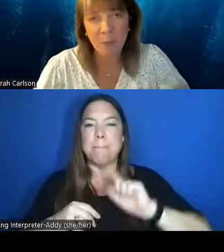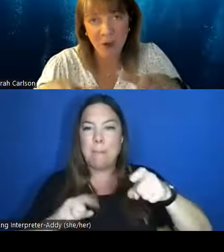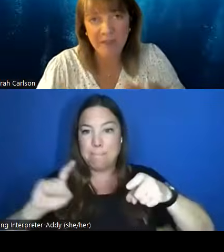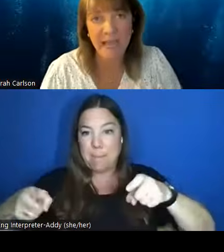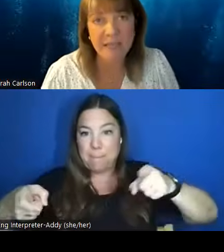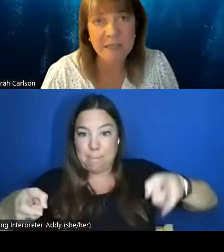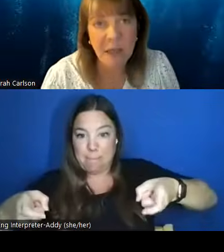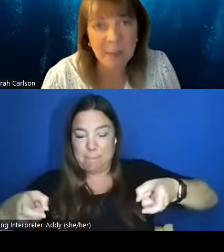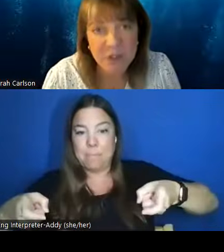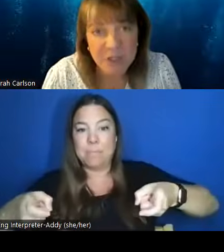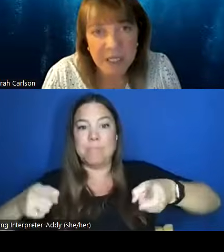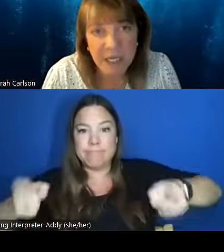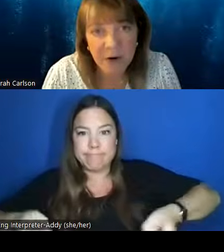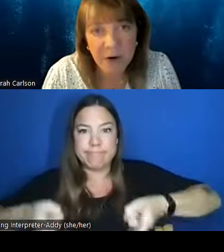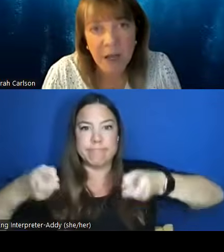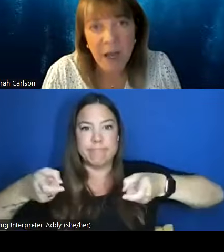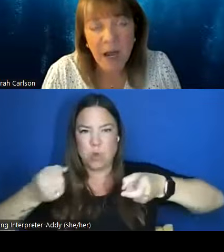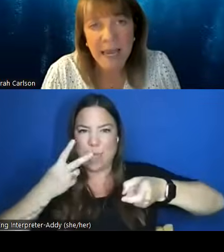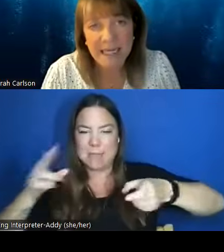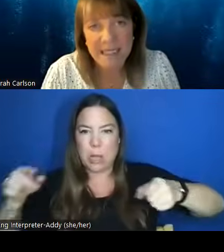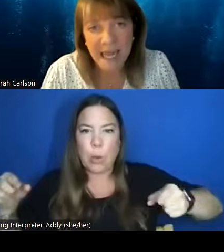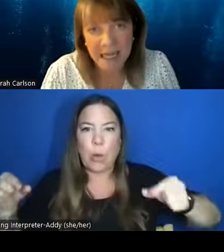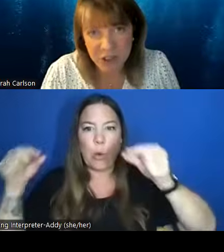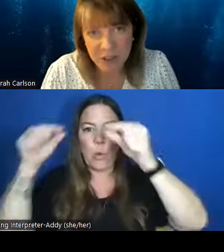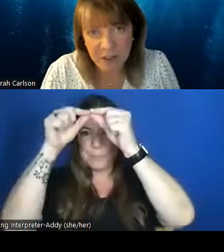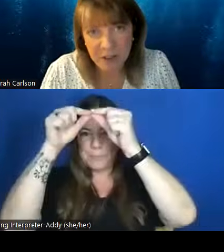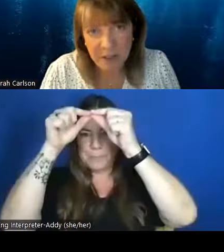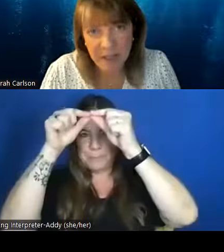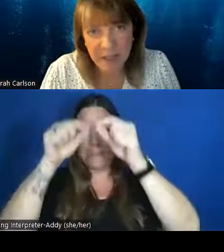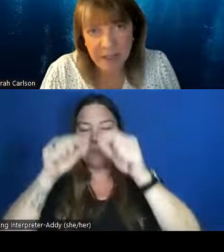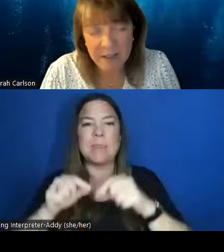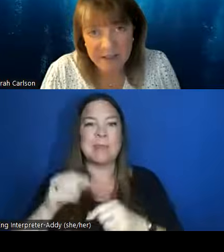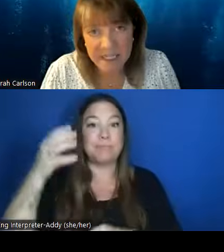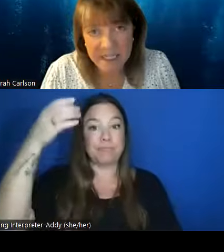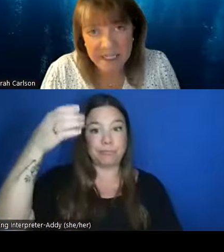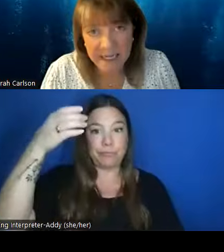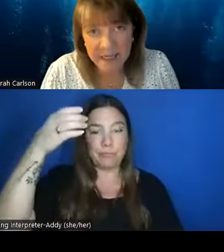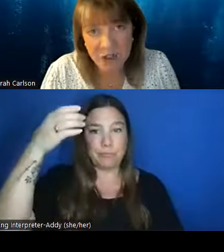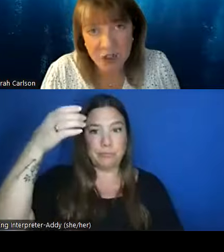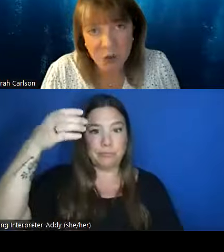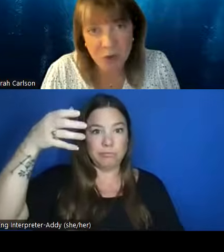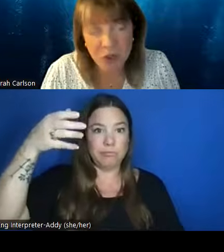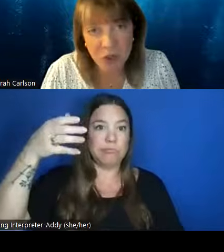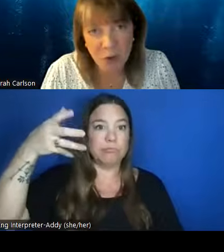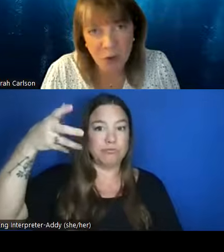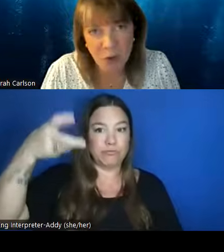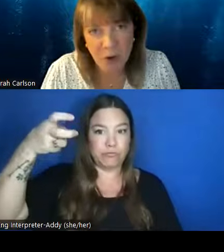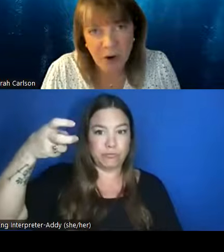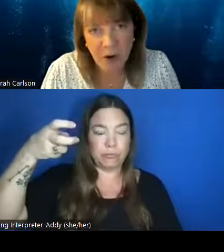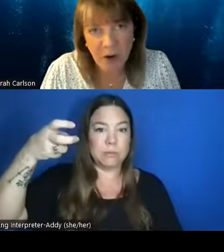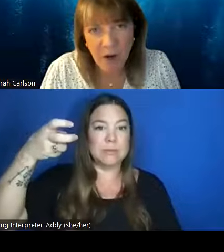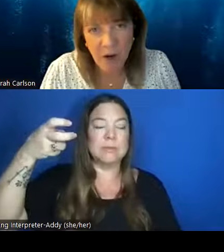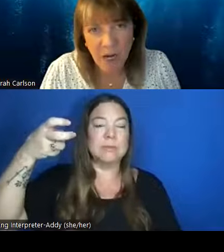and then brought the ends up, as you see here, and attached the lifting slings to